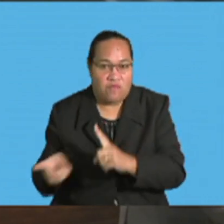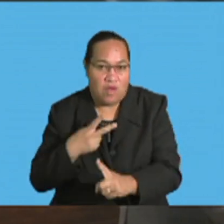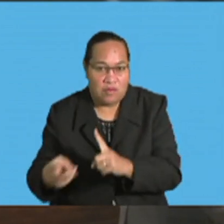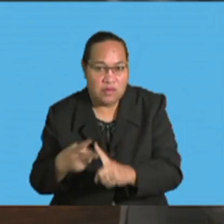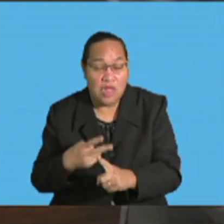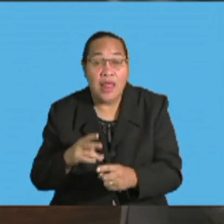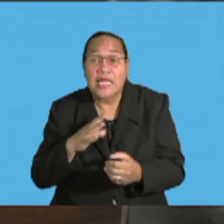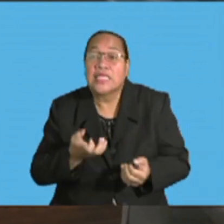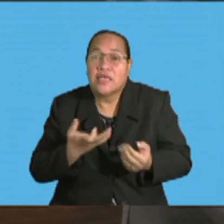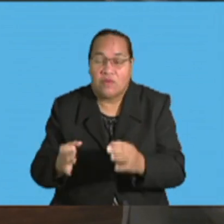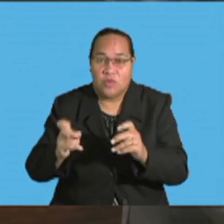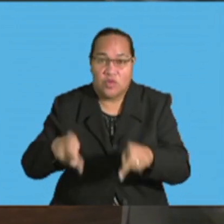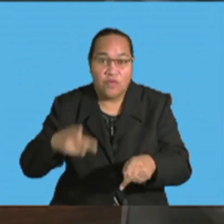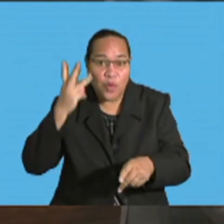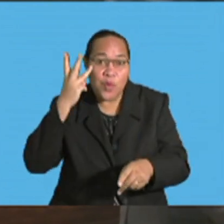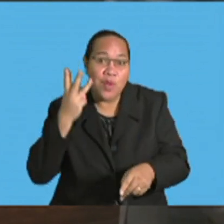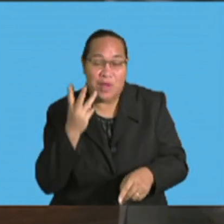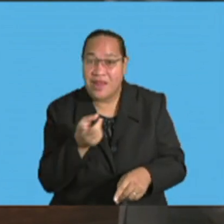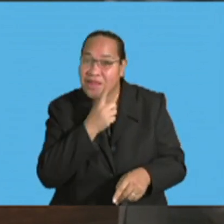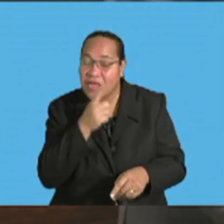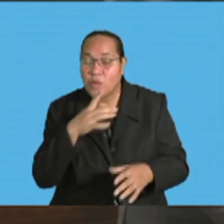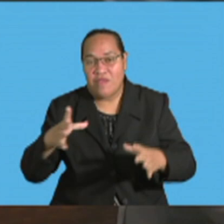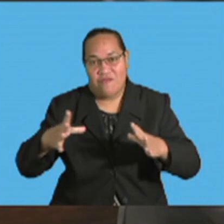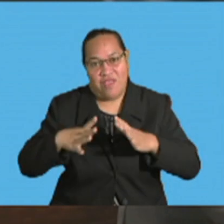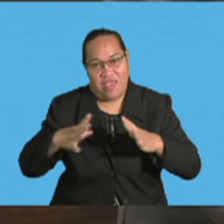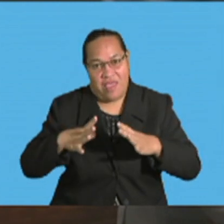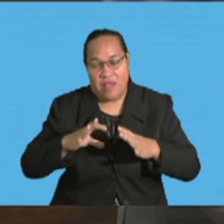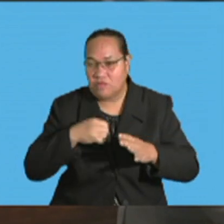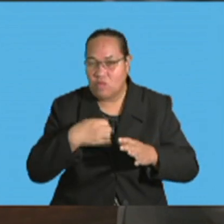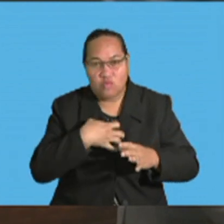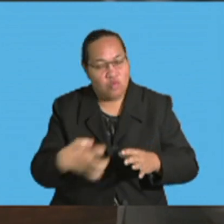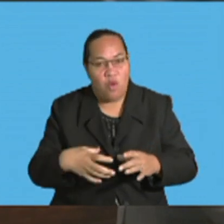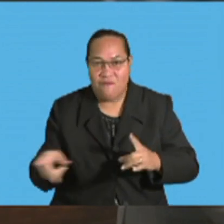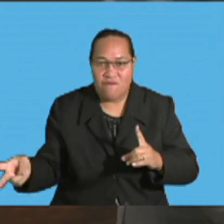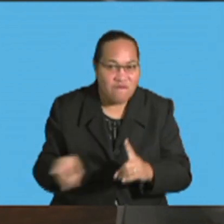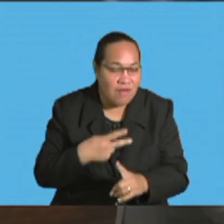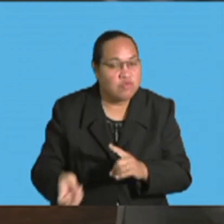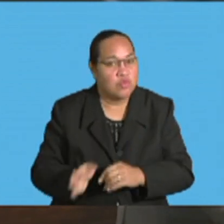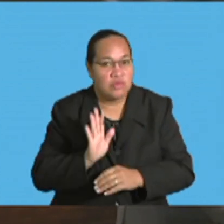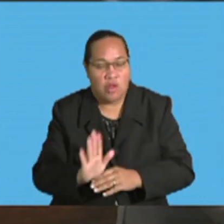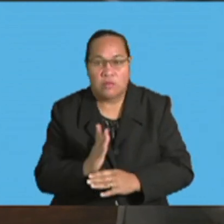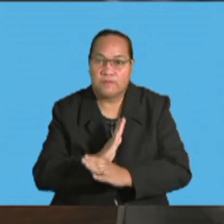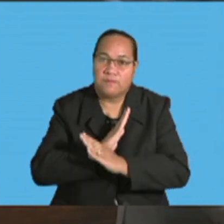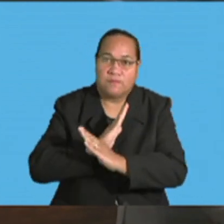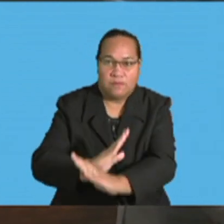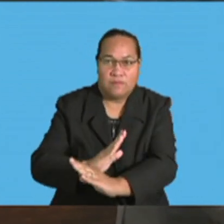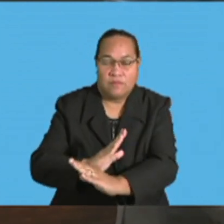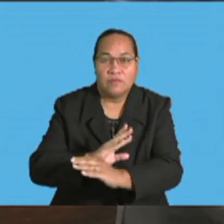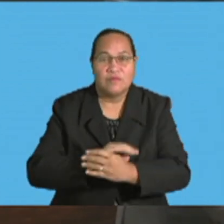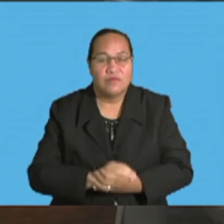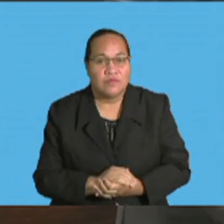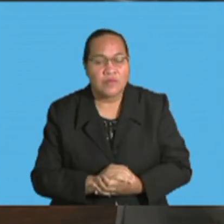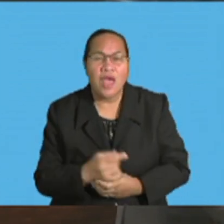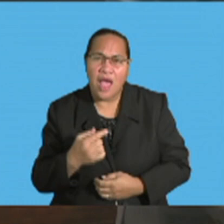live free from the lurking threat of violence and abuse. Honourable Speaker,